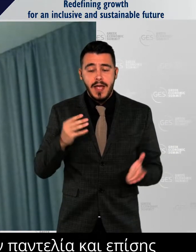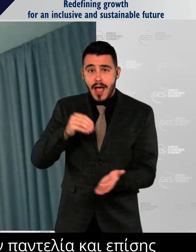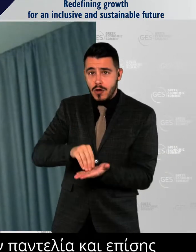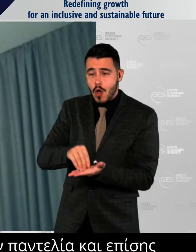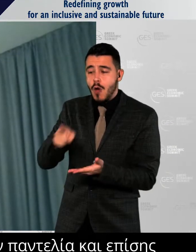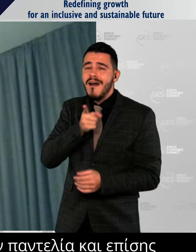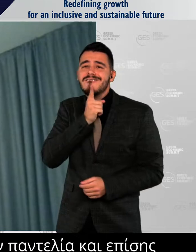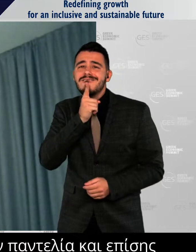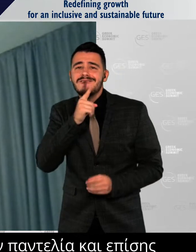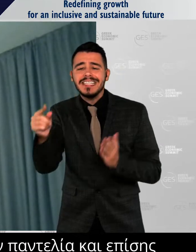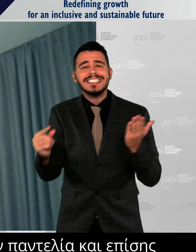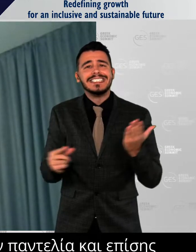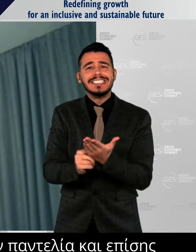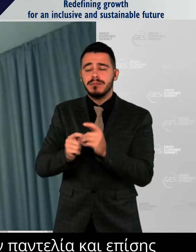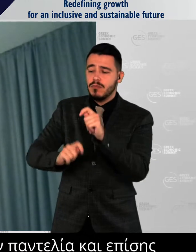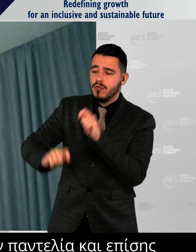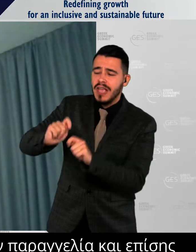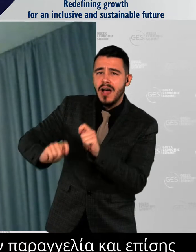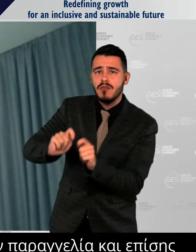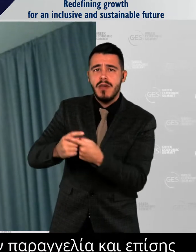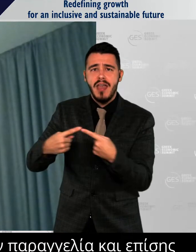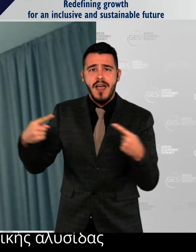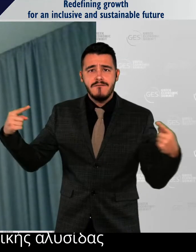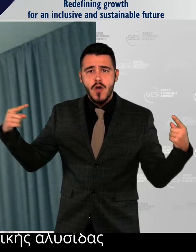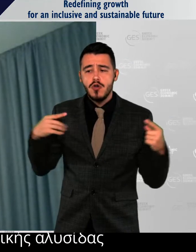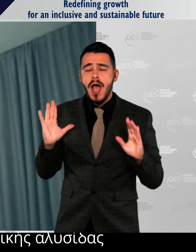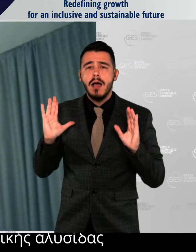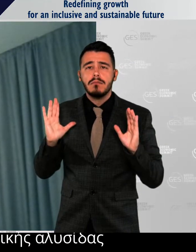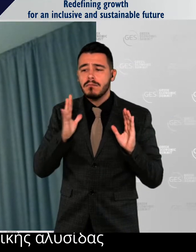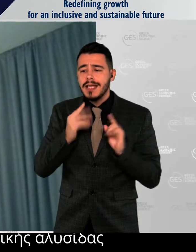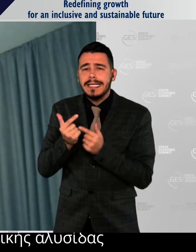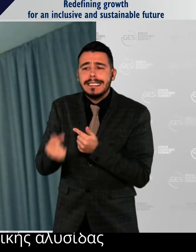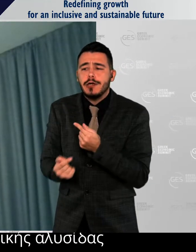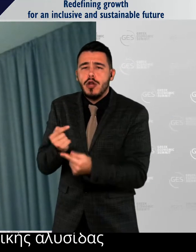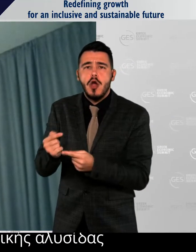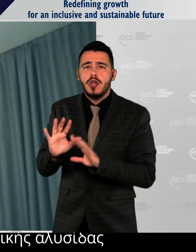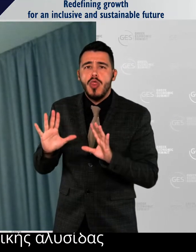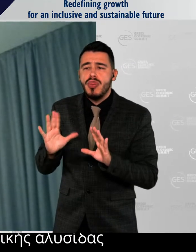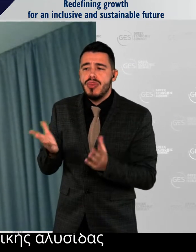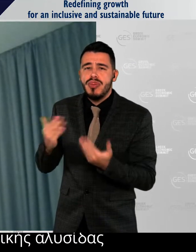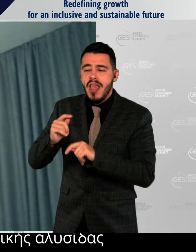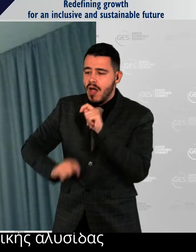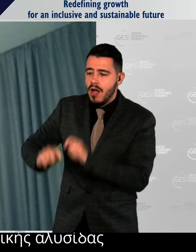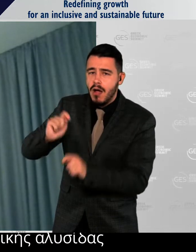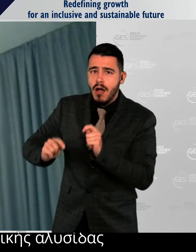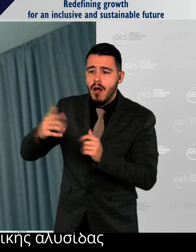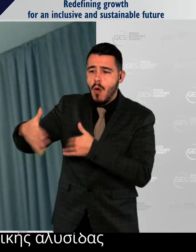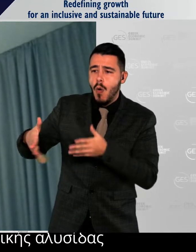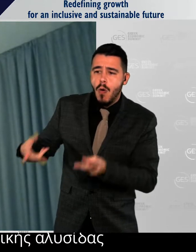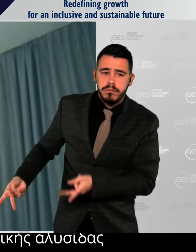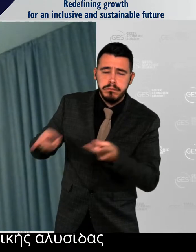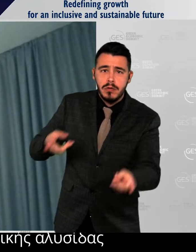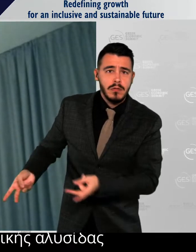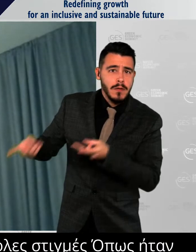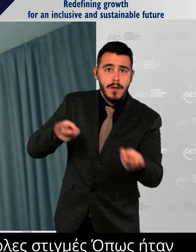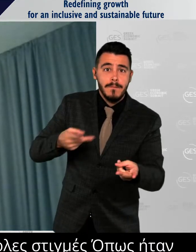living. And it's completely different. Imagine when you have a global supply chain and you have to manage by countries,